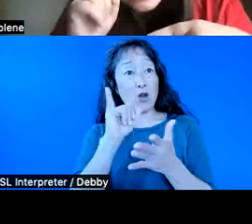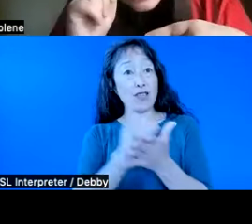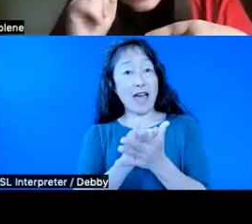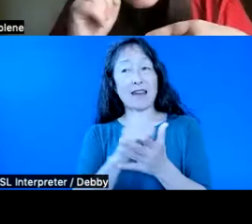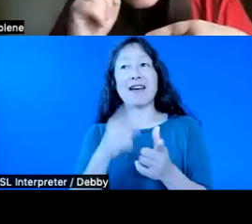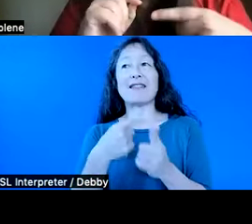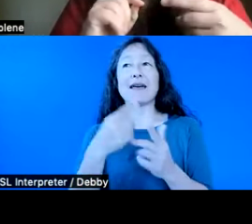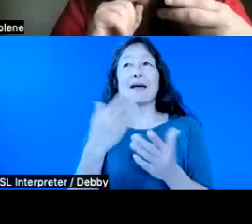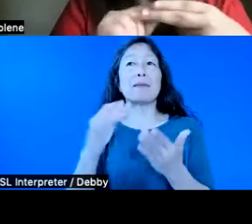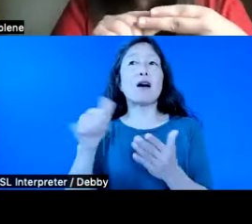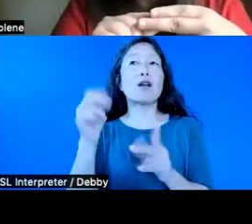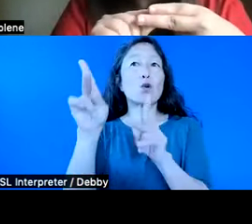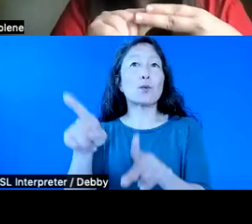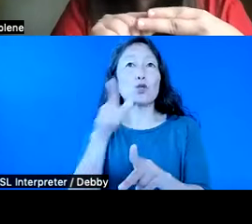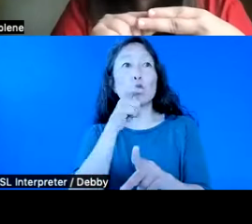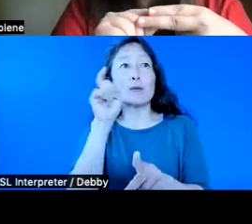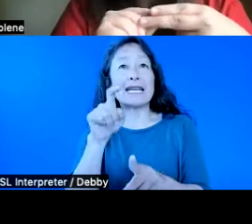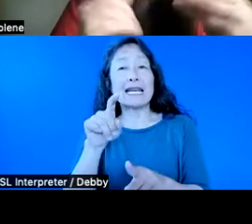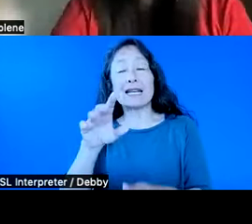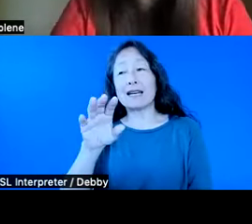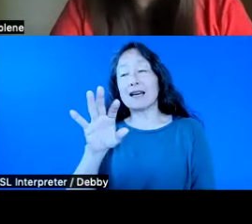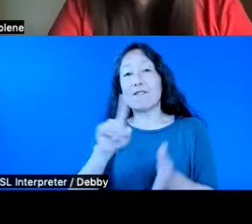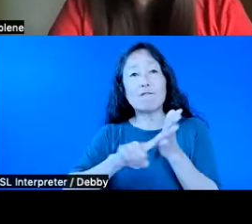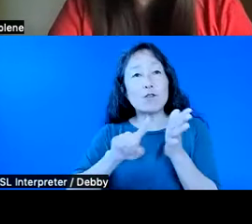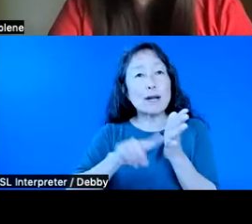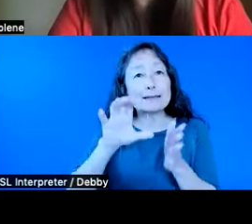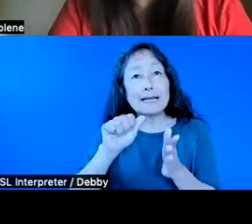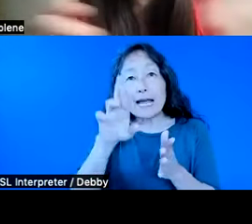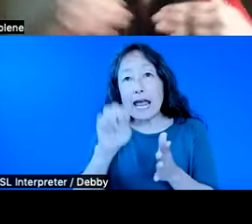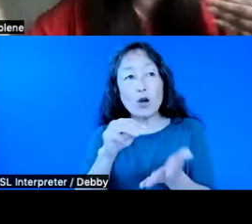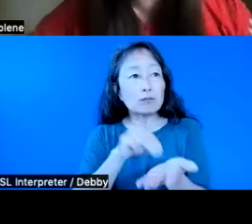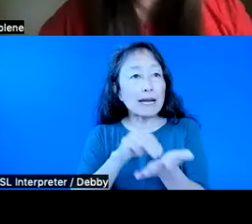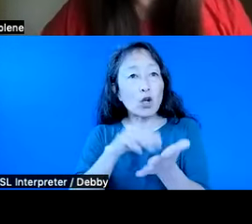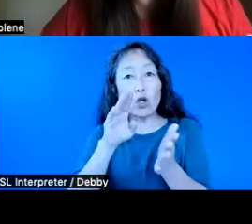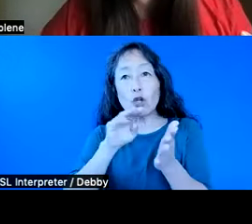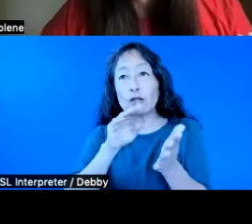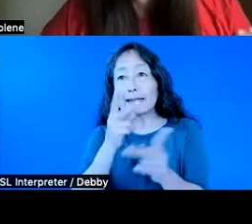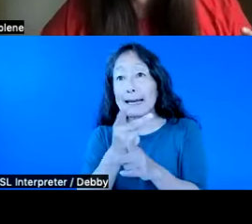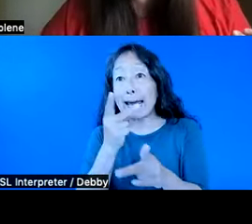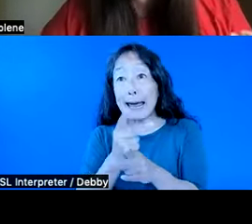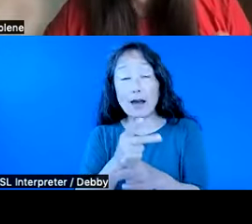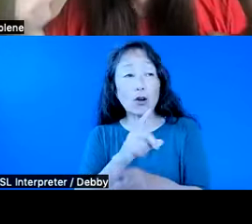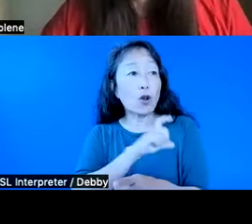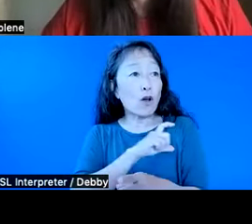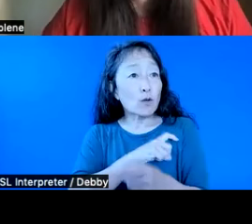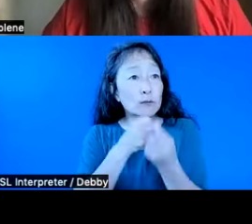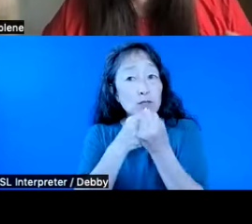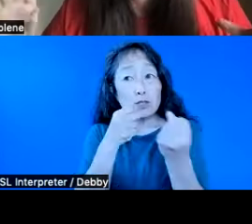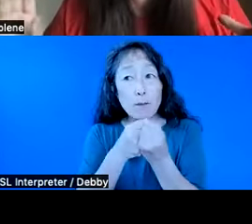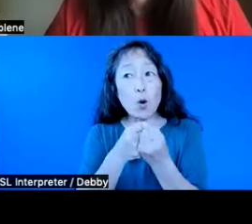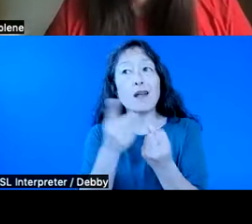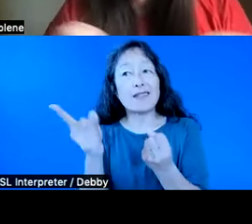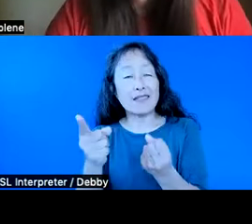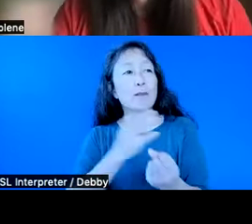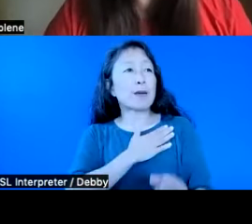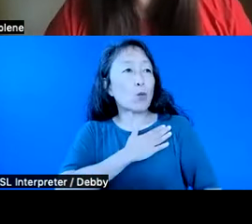need, or the advocacy that they may need, or if they want to be reporting to law enforcement, to go that route and have a little bit of trust that they will be